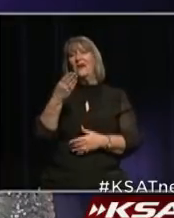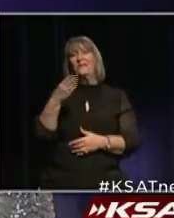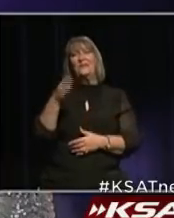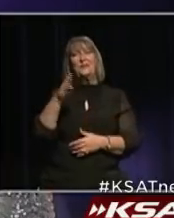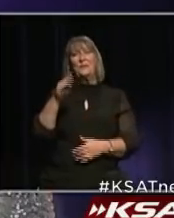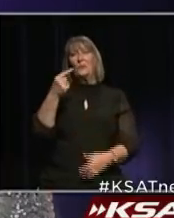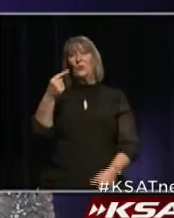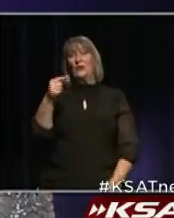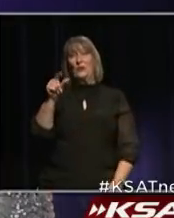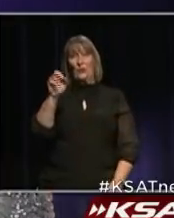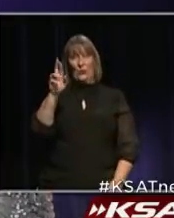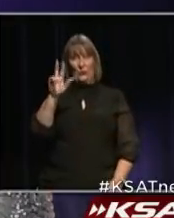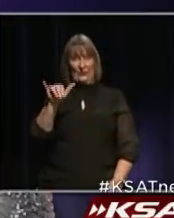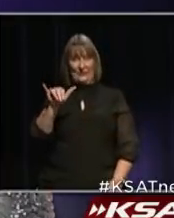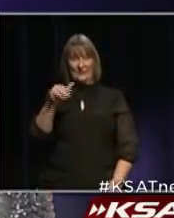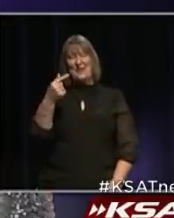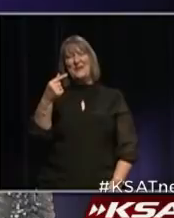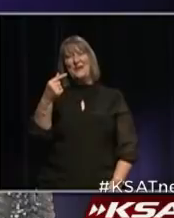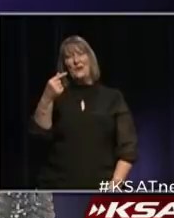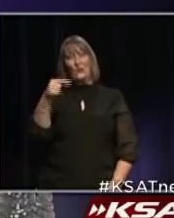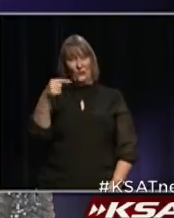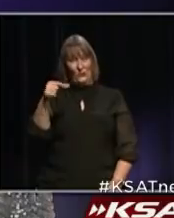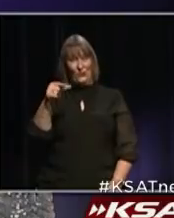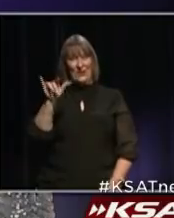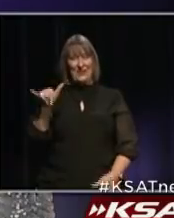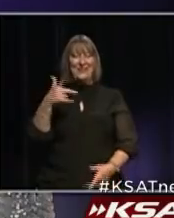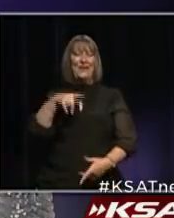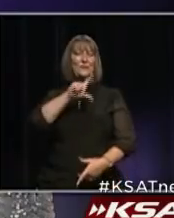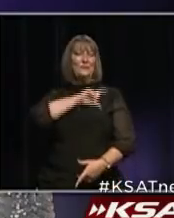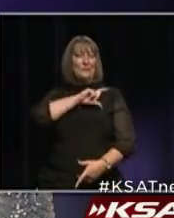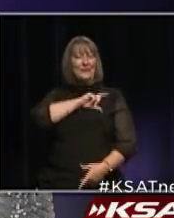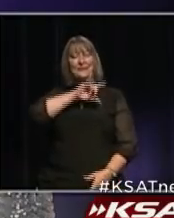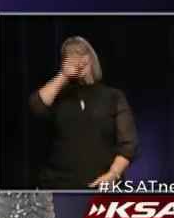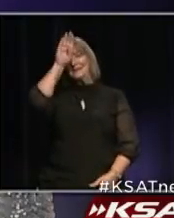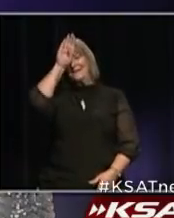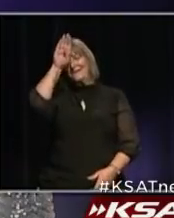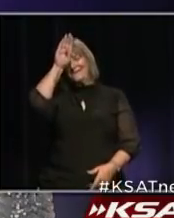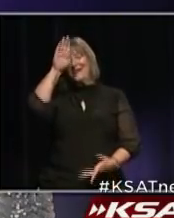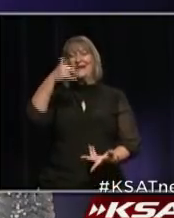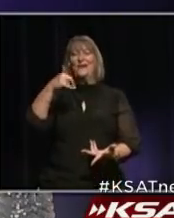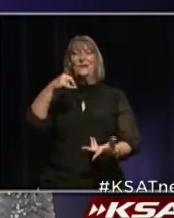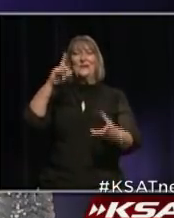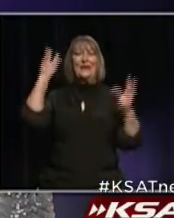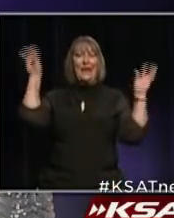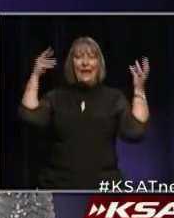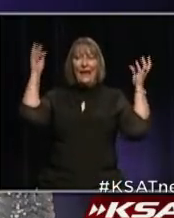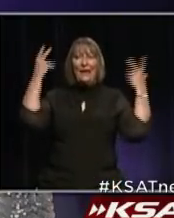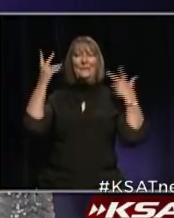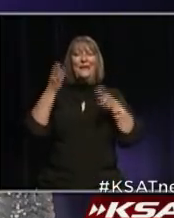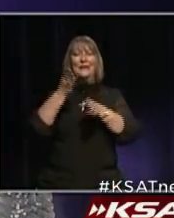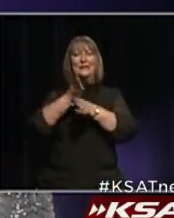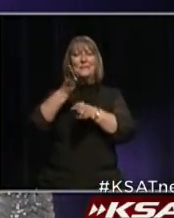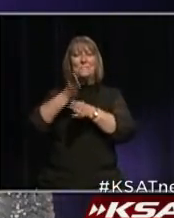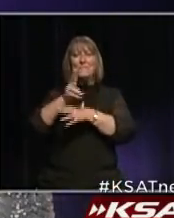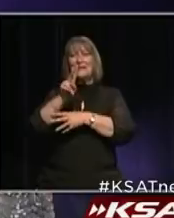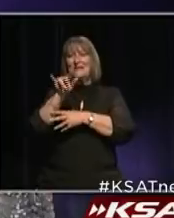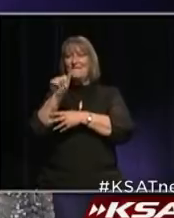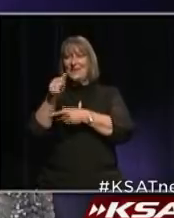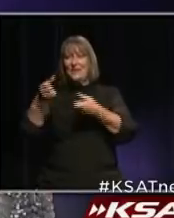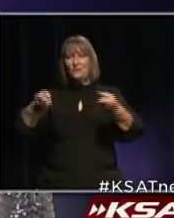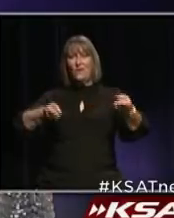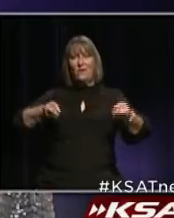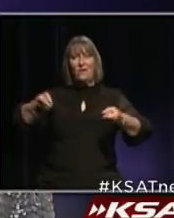fire, EMS, first responders, bus drivers. So our program is continuing. We may see